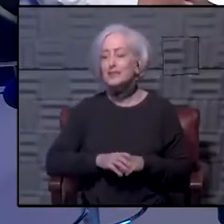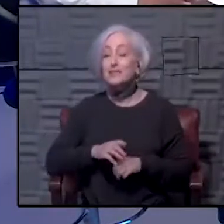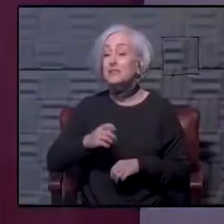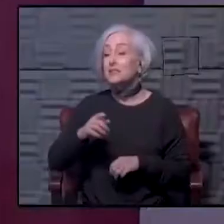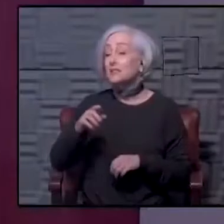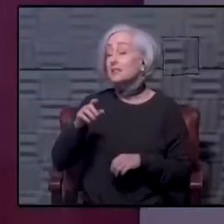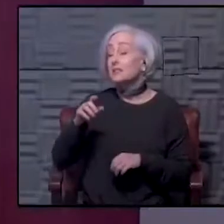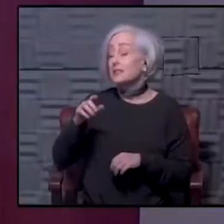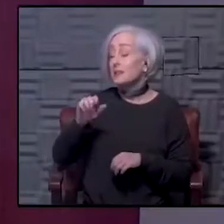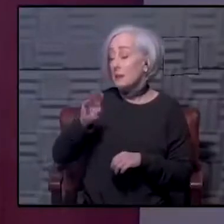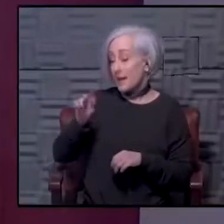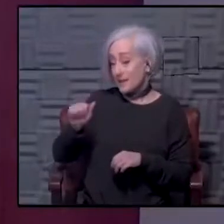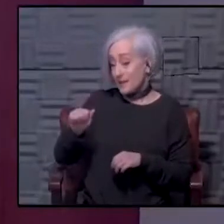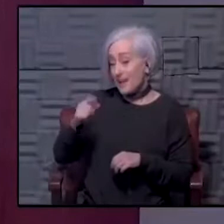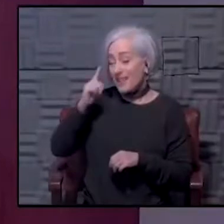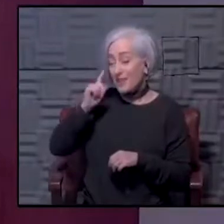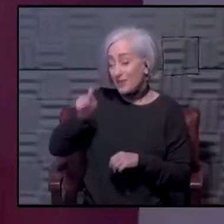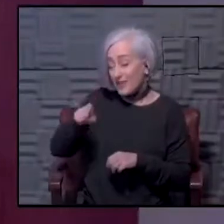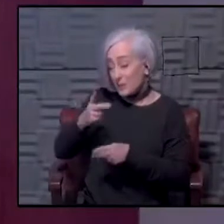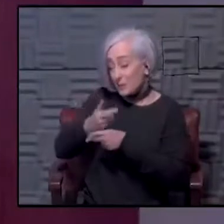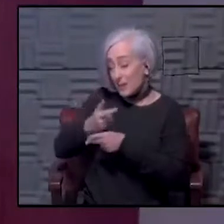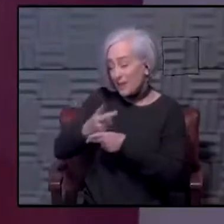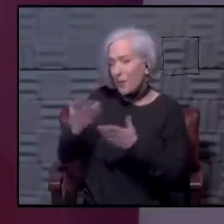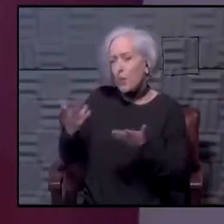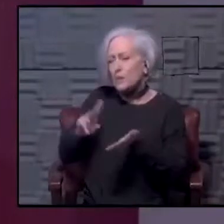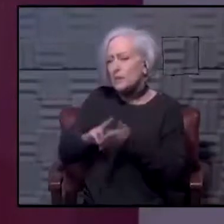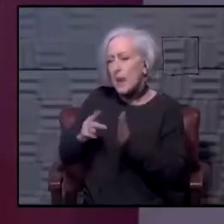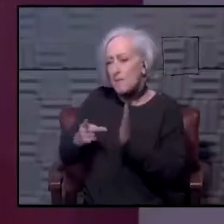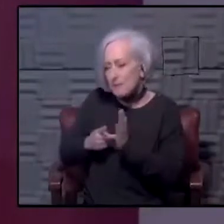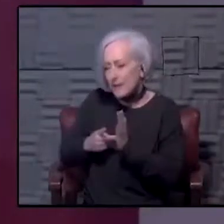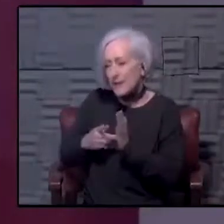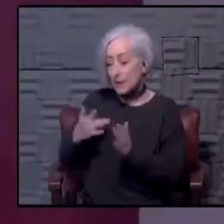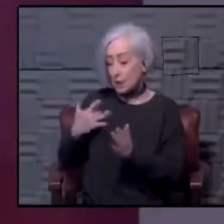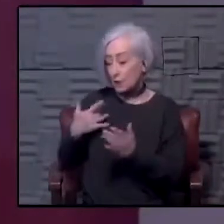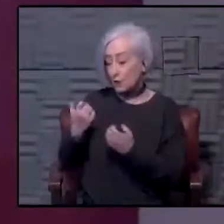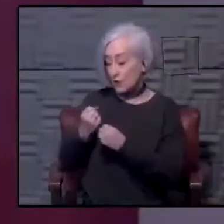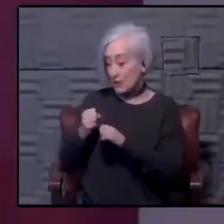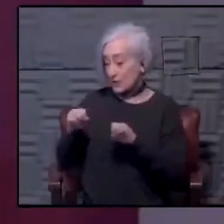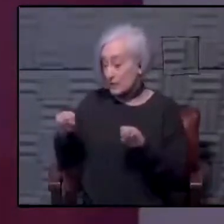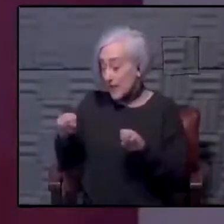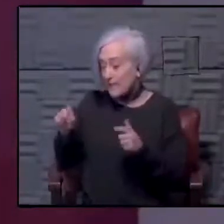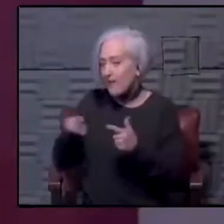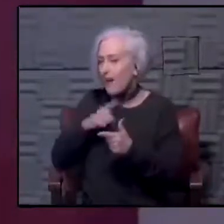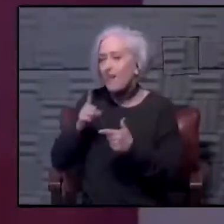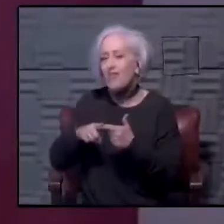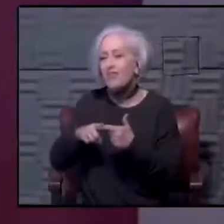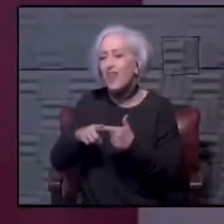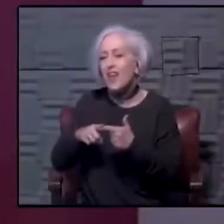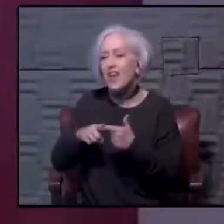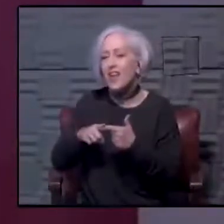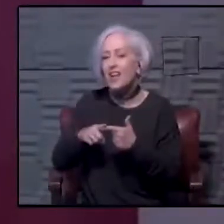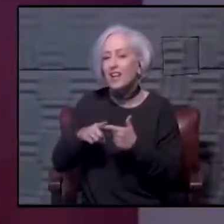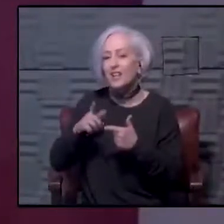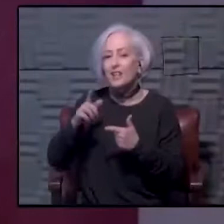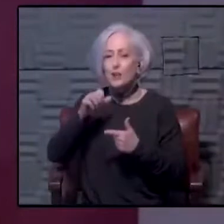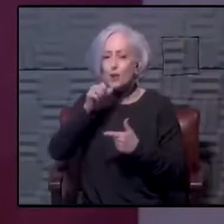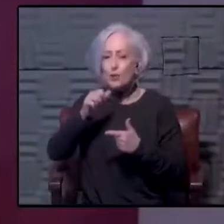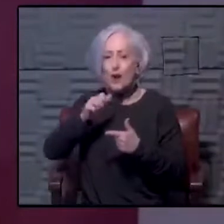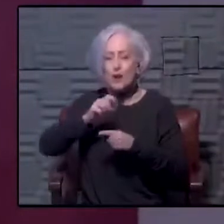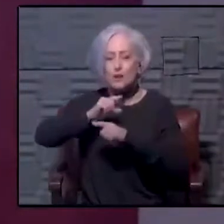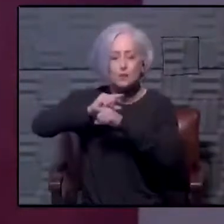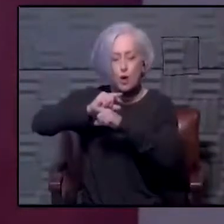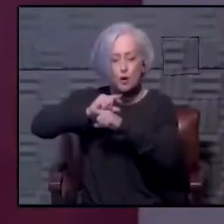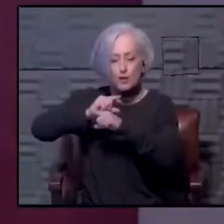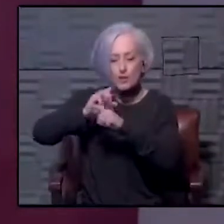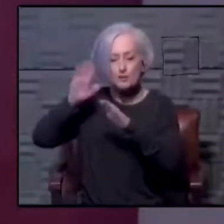mean, because there's that tendency of feeling safer. So it gets you into that letting your guard down and getting more comfortable with